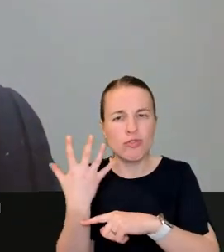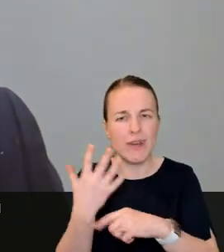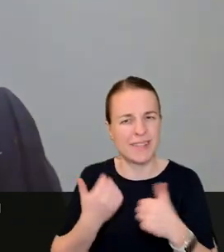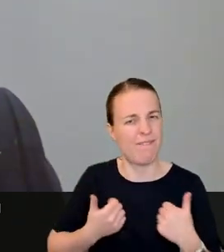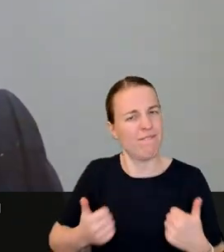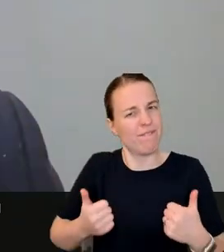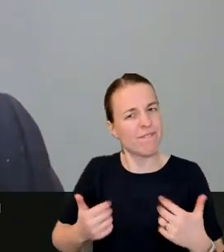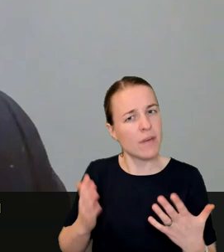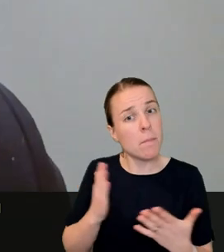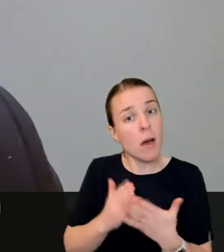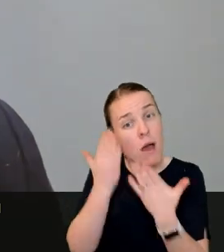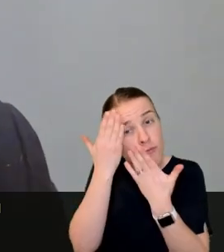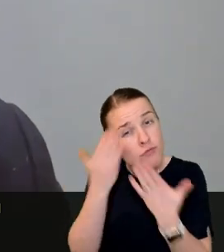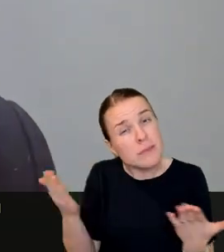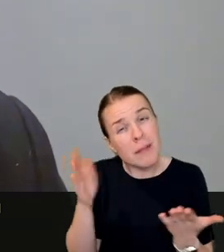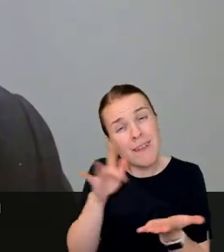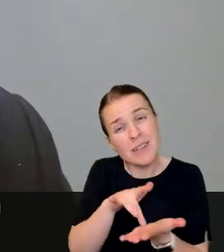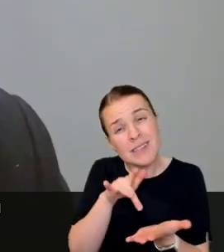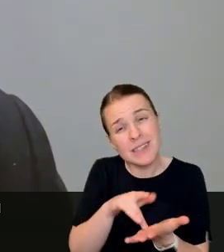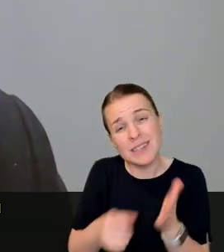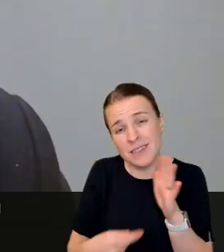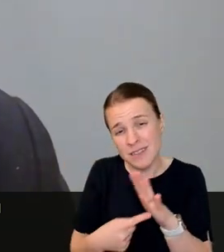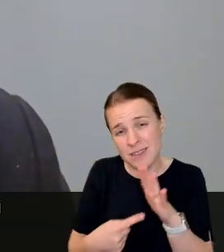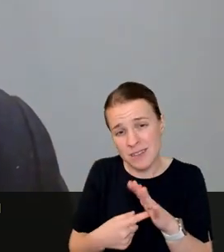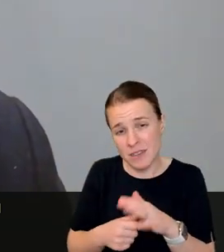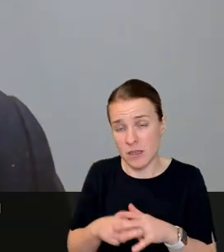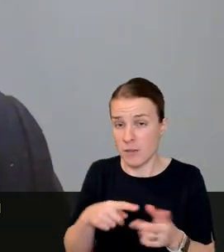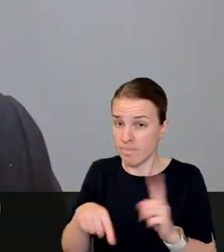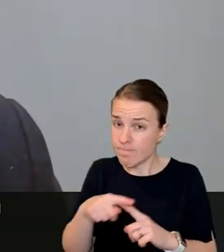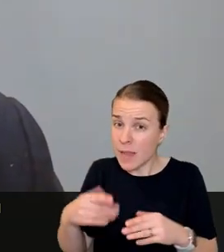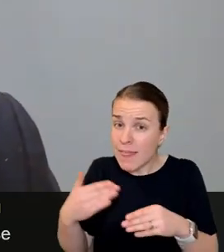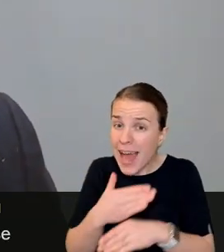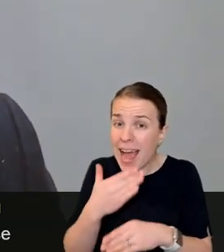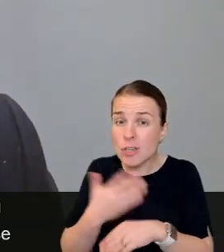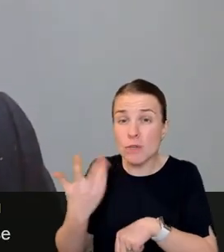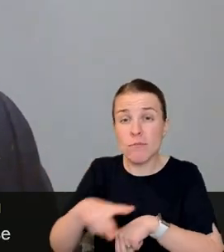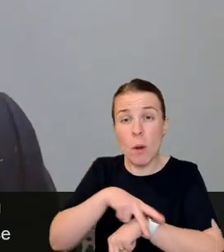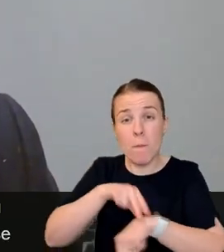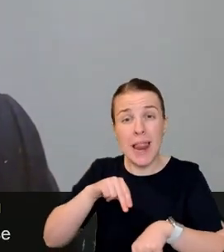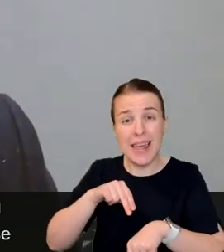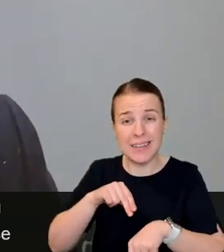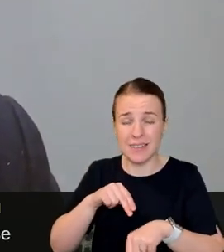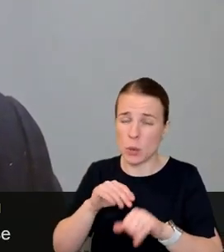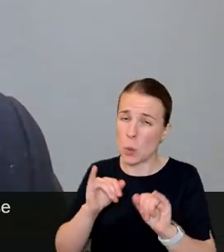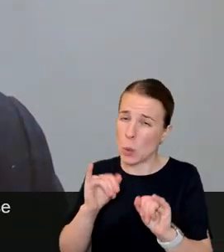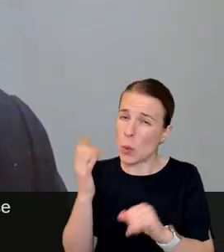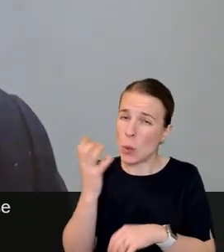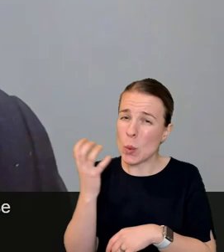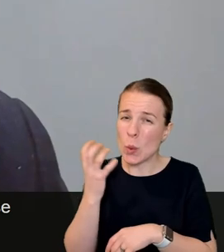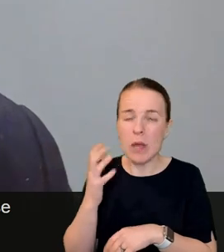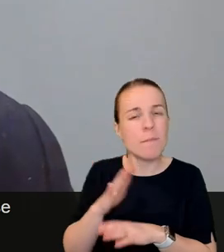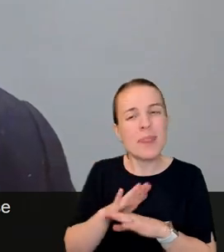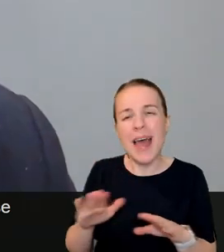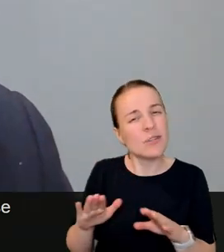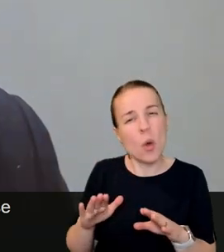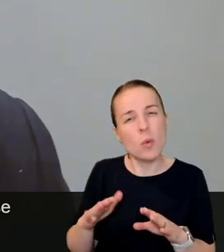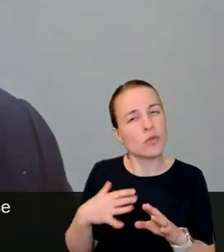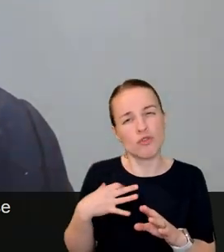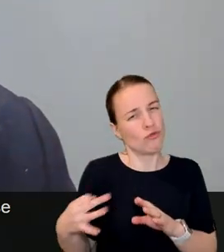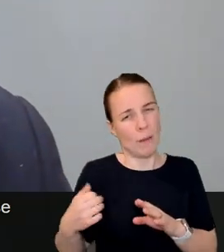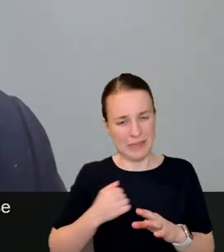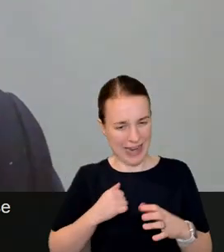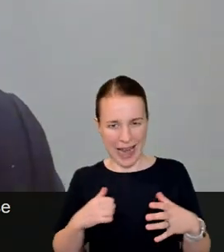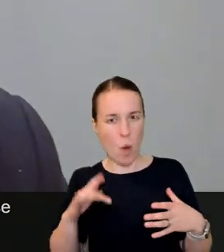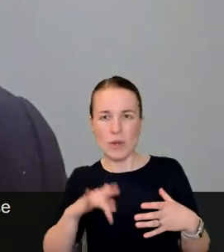respectful city. And these actions by these police officers just do not represent our city